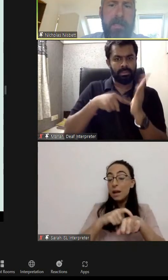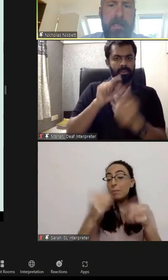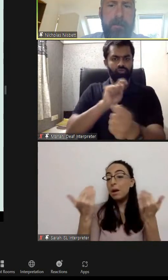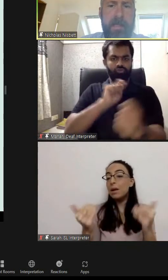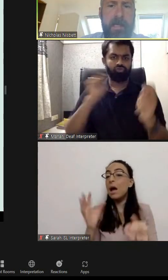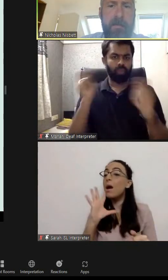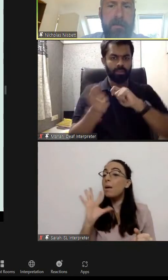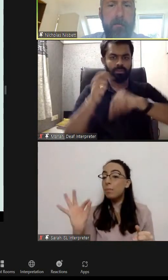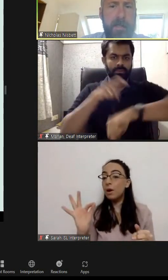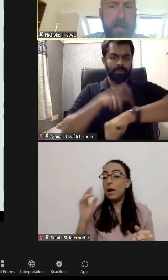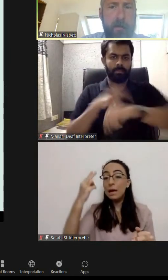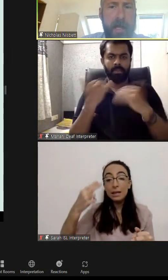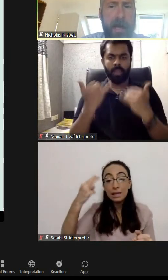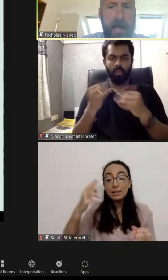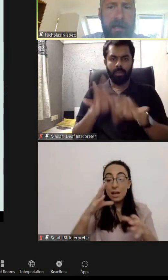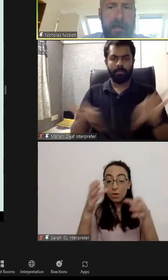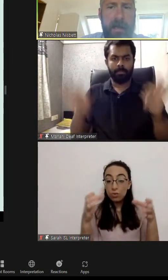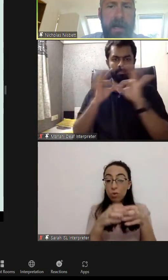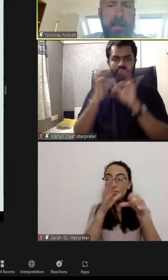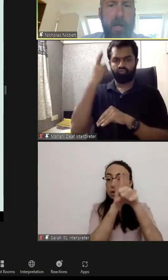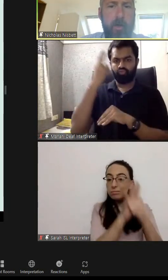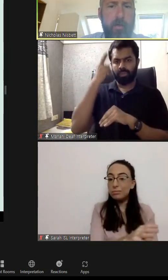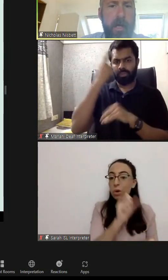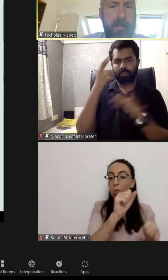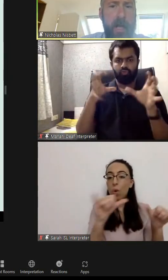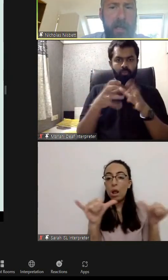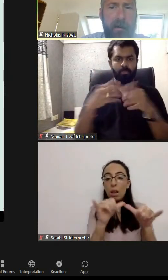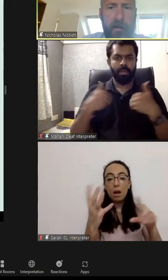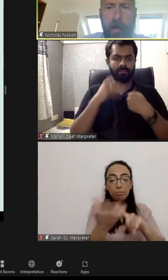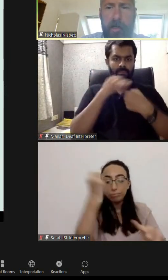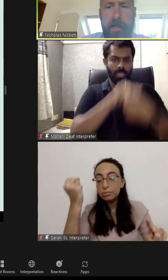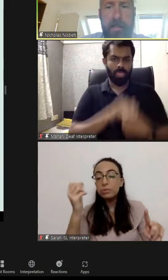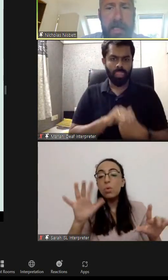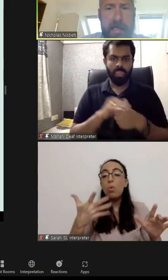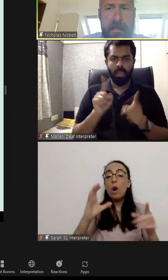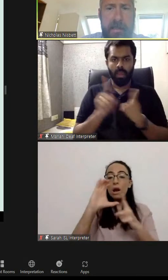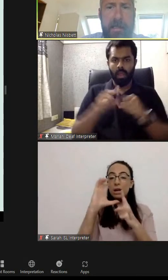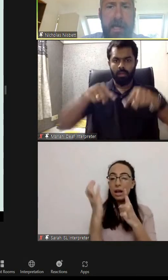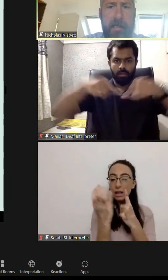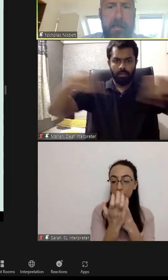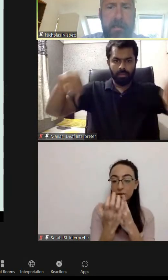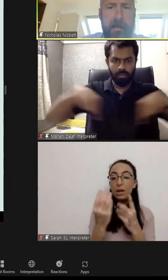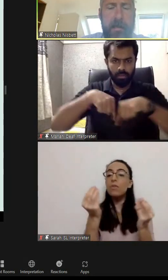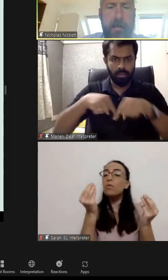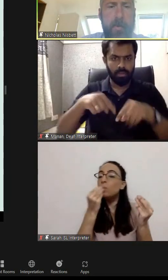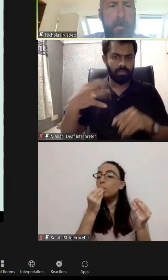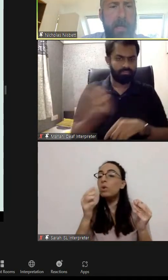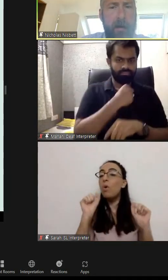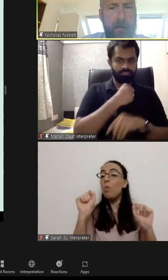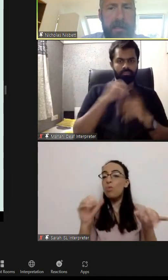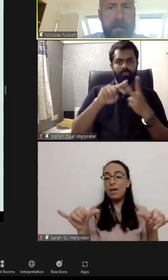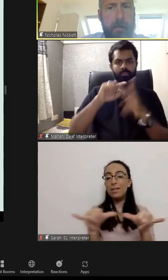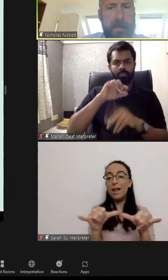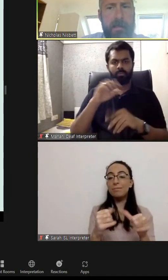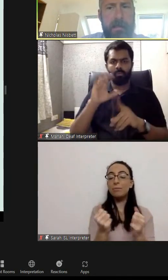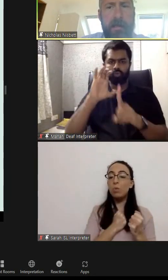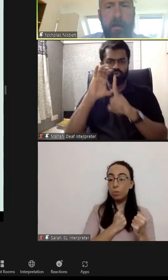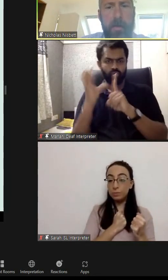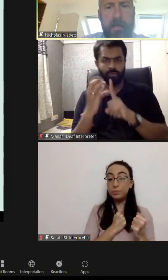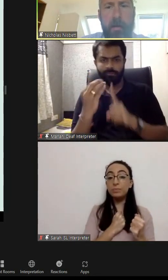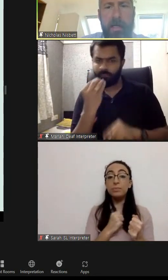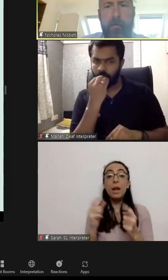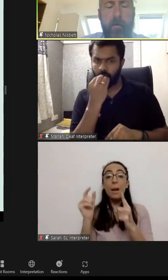who have been dispossessed of sovereignty over their land and the cultural and culinary knowledge that adheres to this land. Public health in these